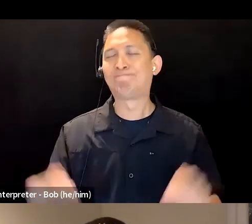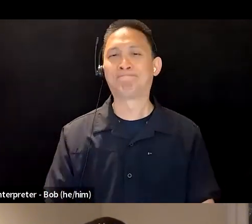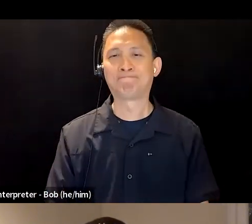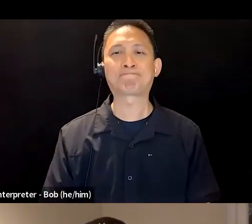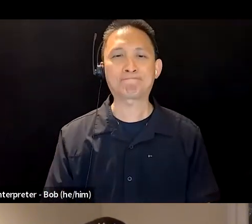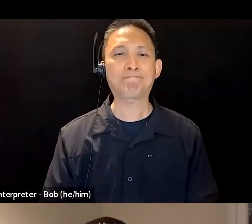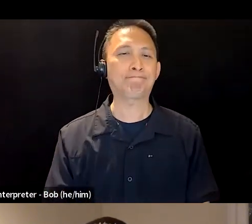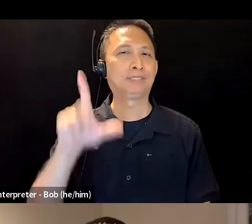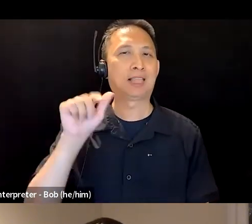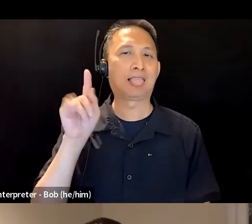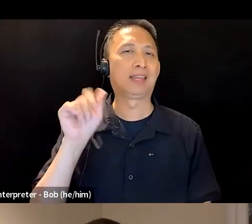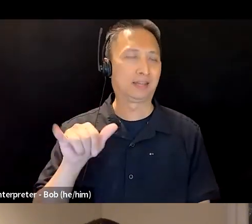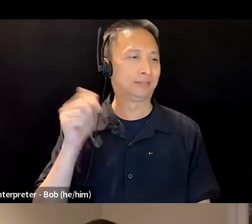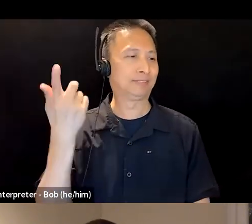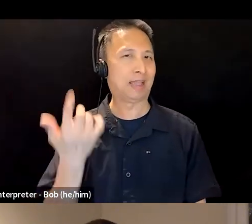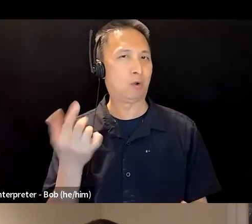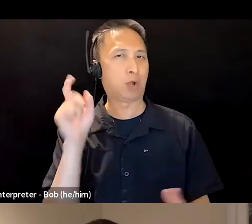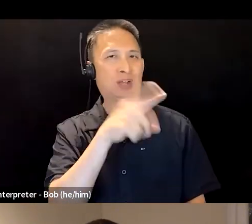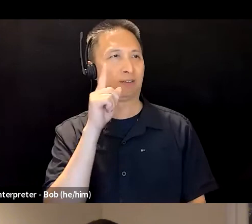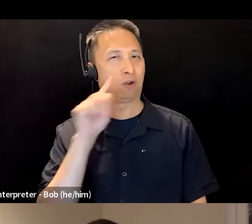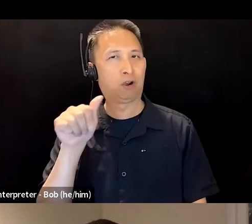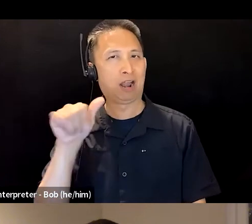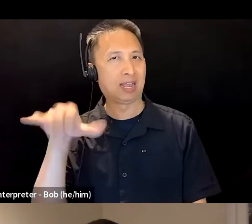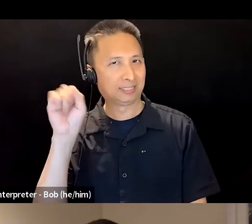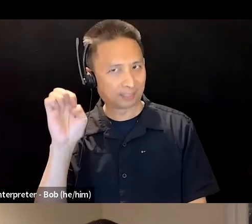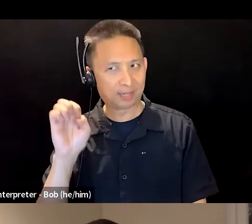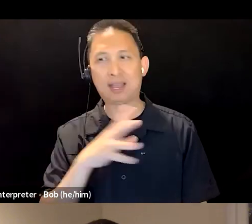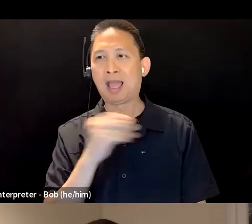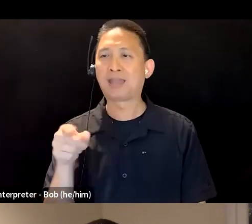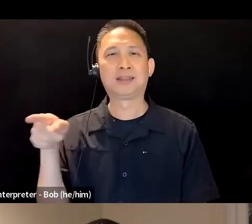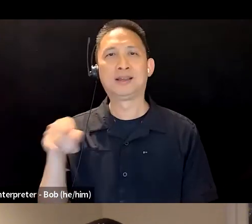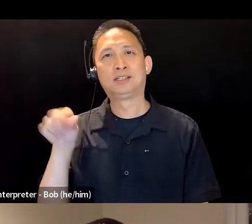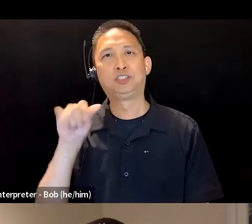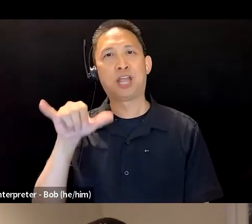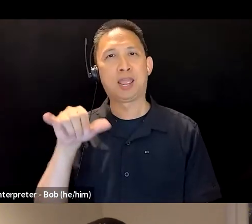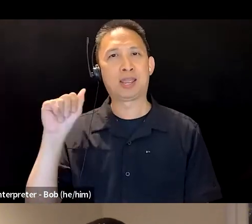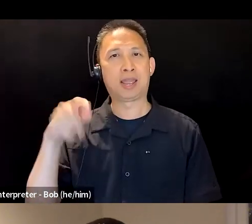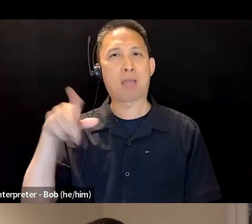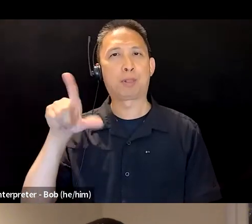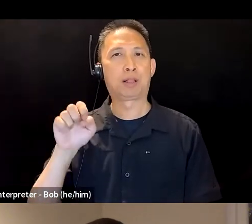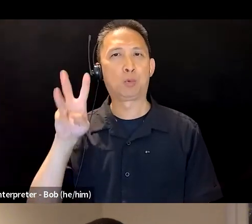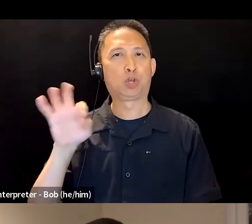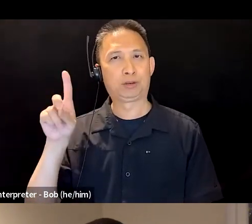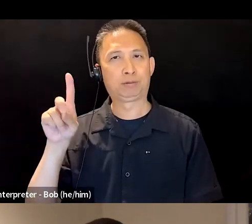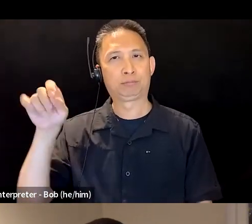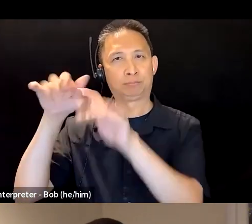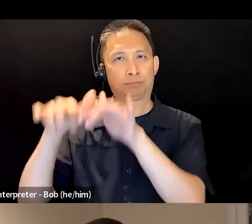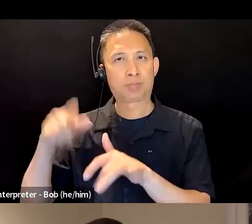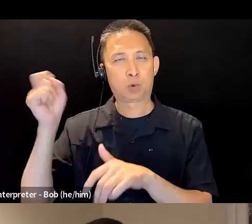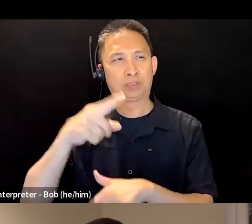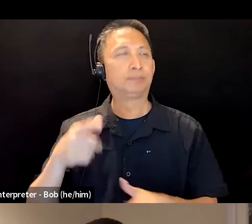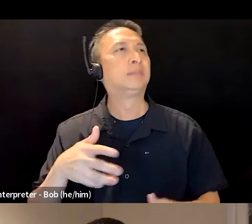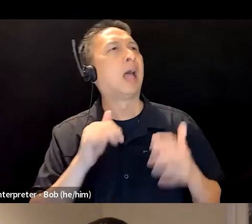I guess this is a question for you, Ayse. There's a question from Jay Applewhite asking, for people making, how do